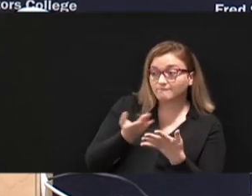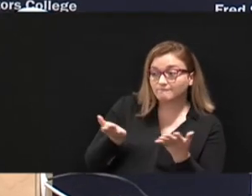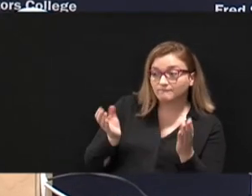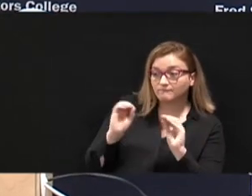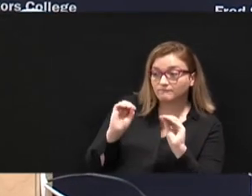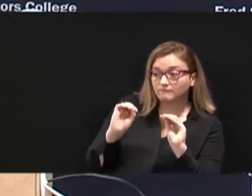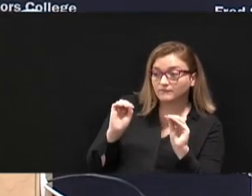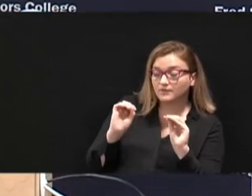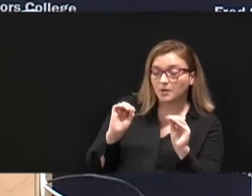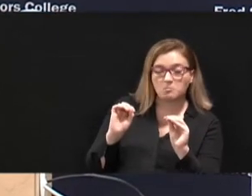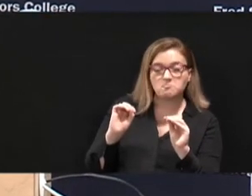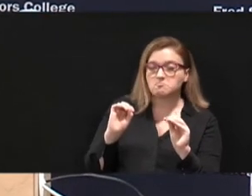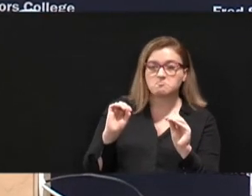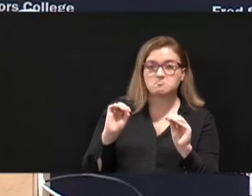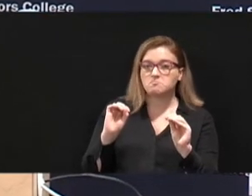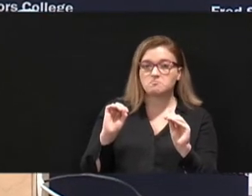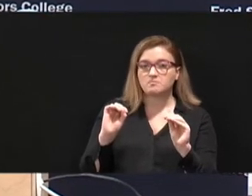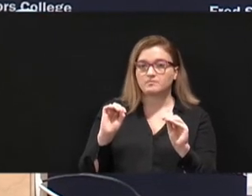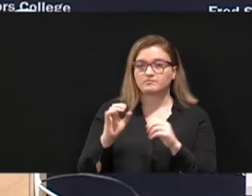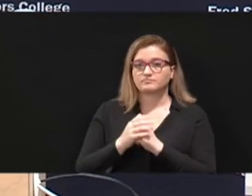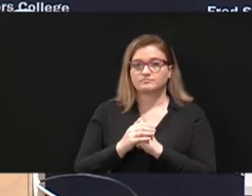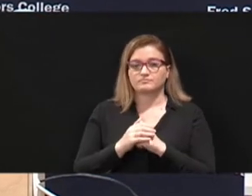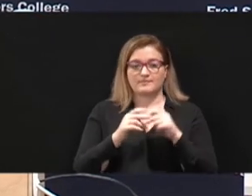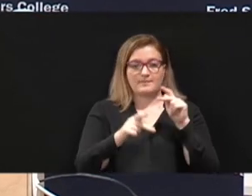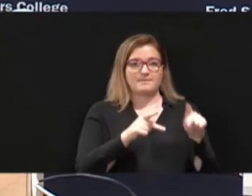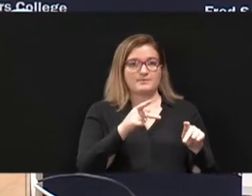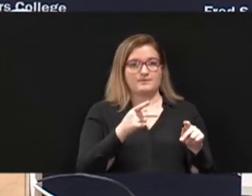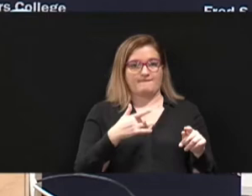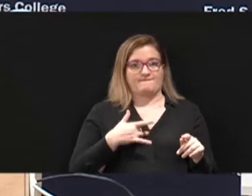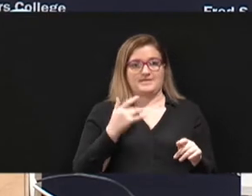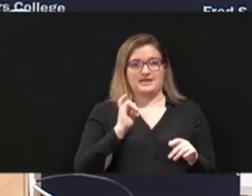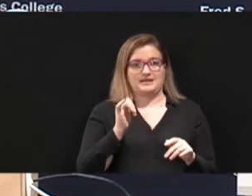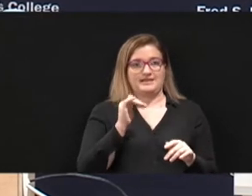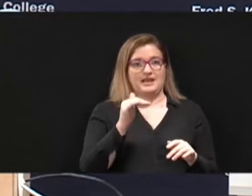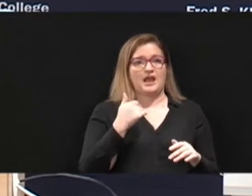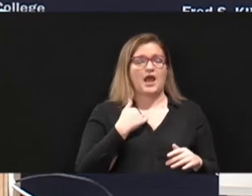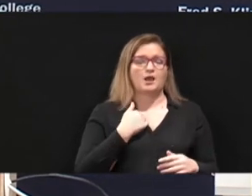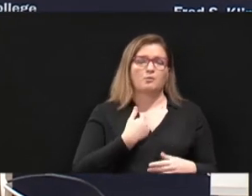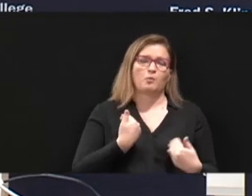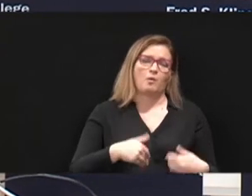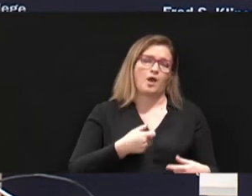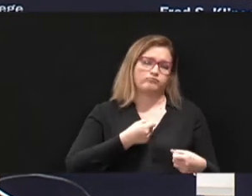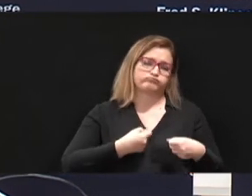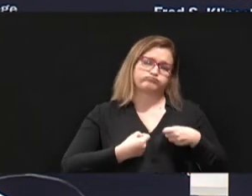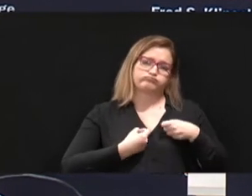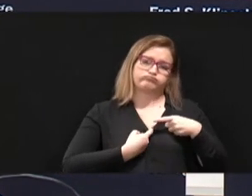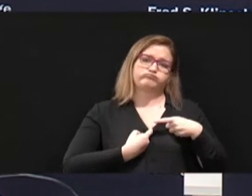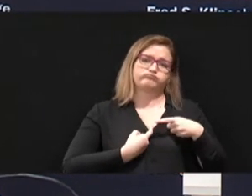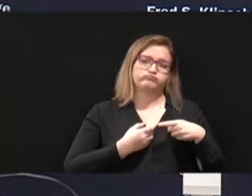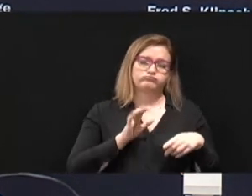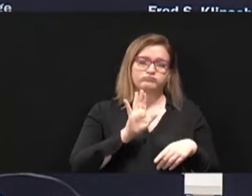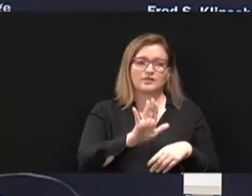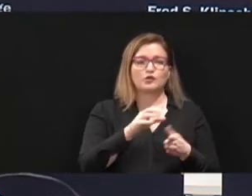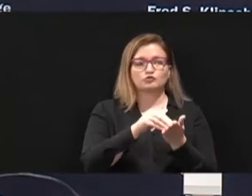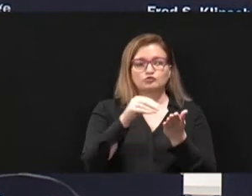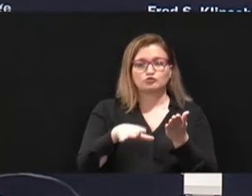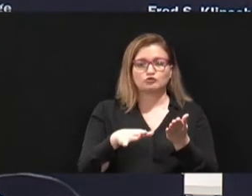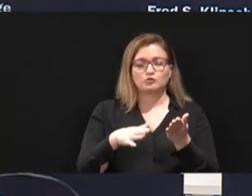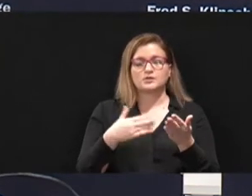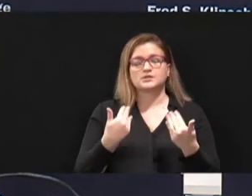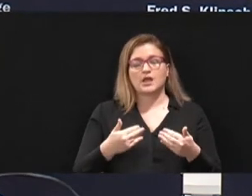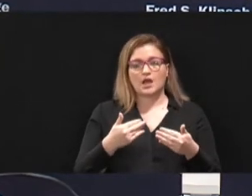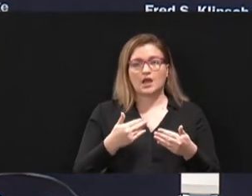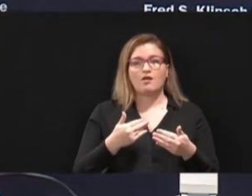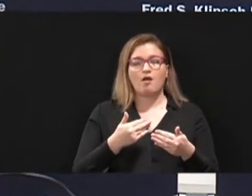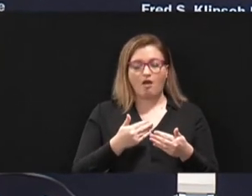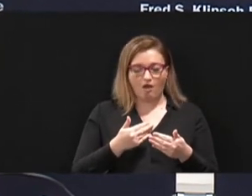Nope. Just that people were feeling like they had a great deal of empathy for their students when they were going through that experience.